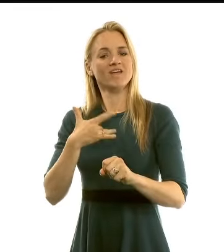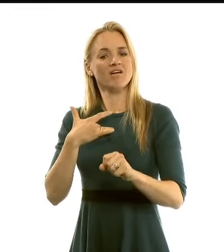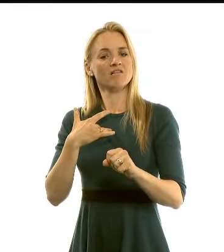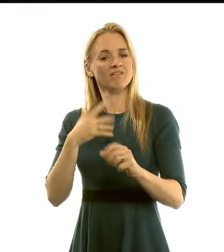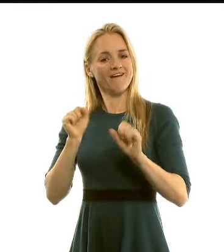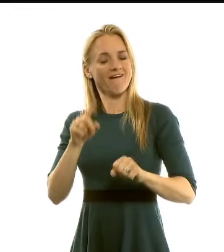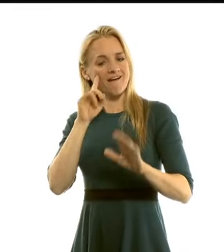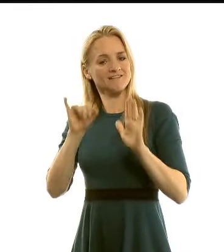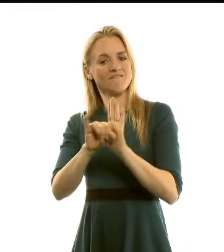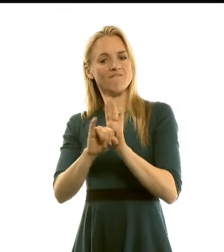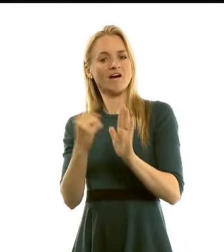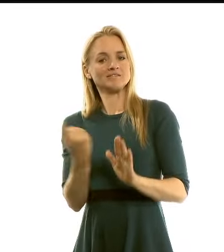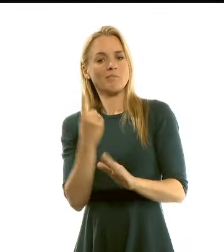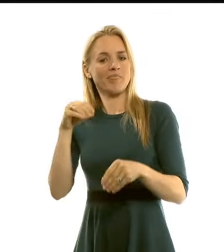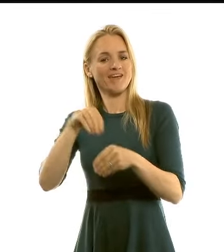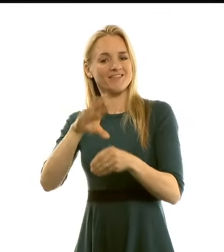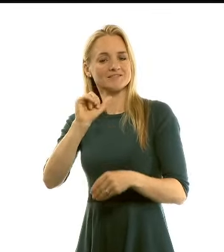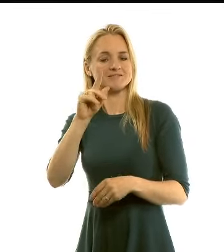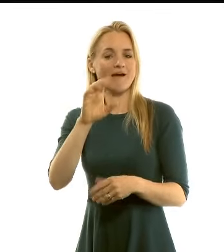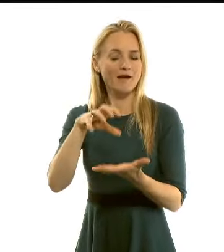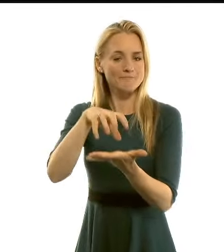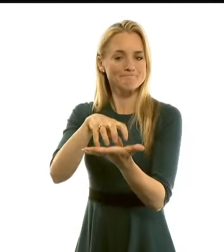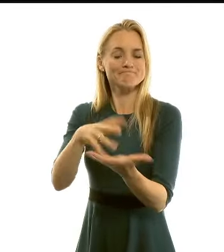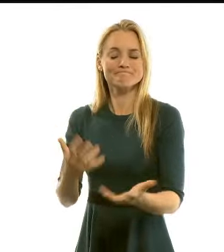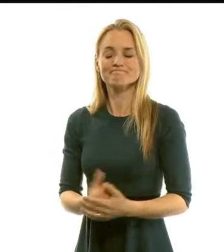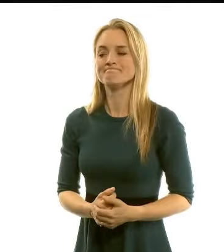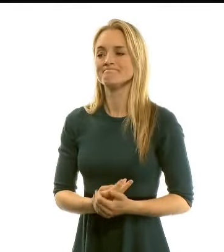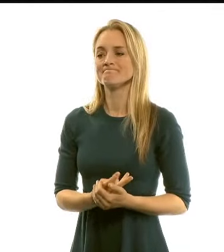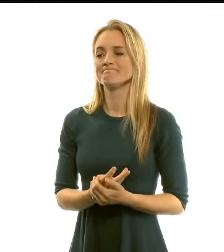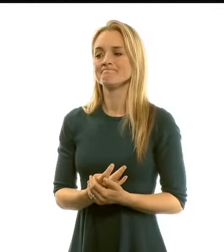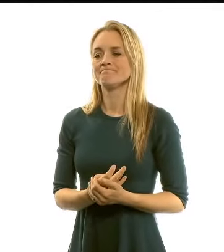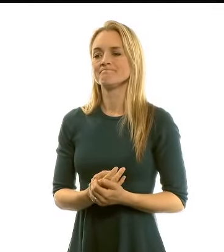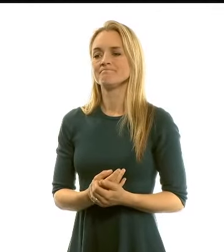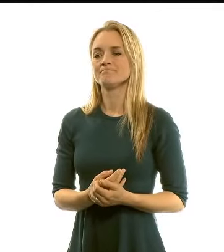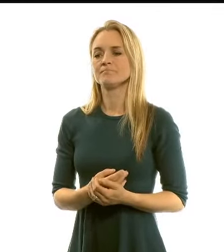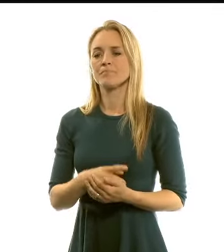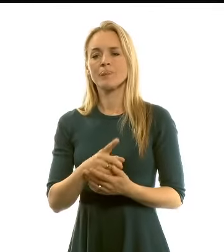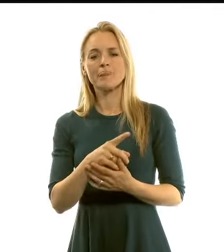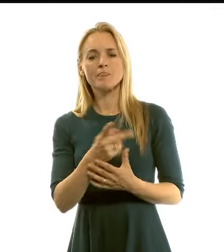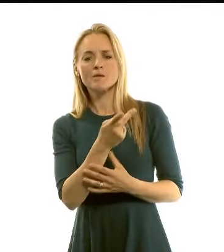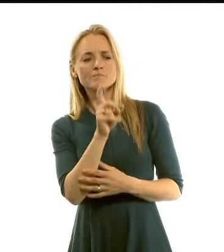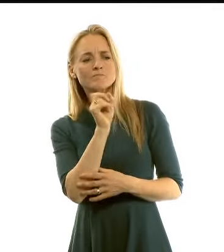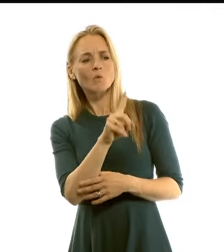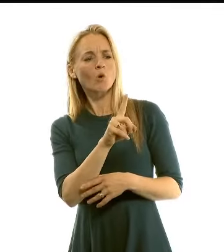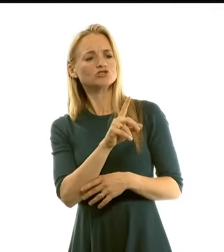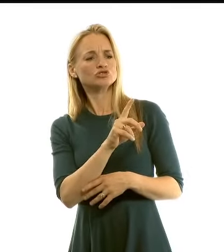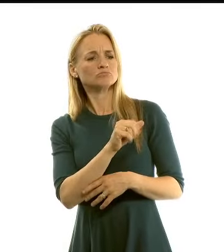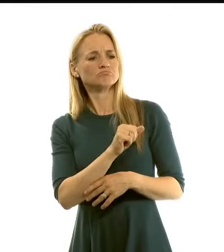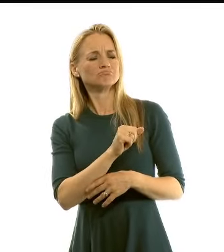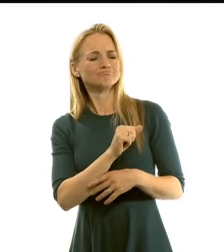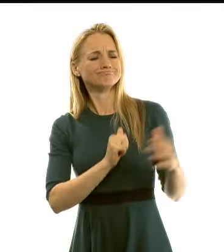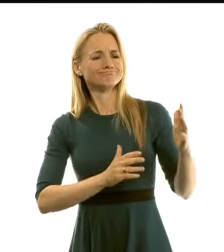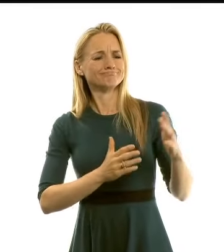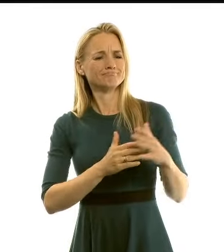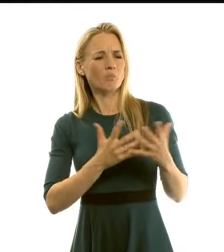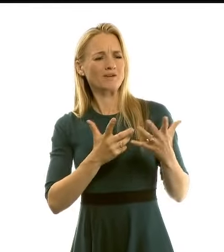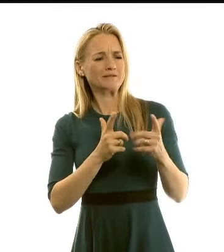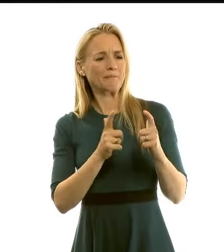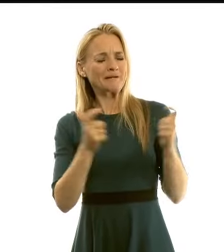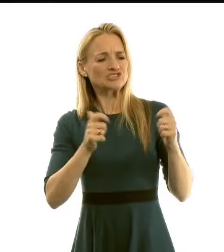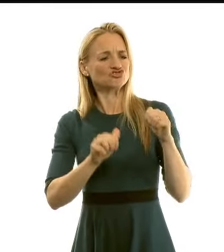Yeah. And Magnus and Frederick, what was the biggest challenge with this build? Yeah, to figure out what to build from